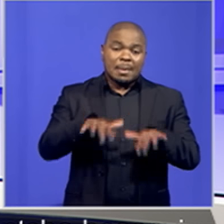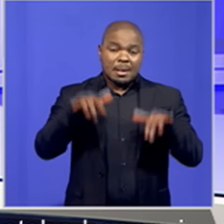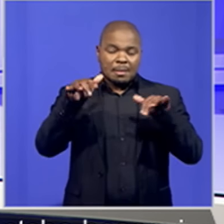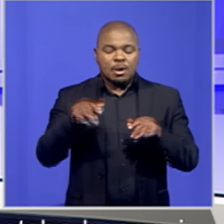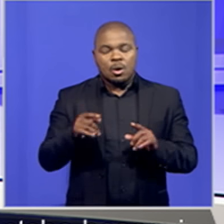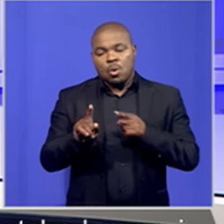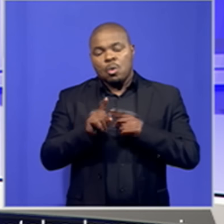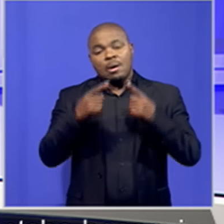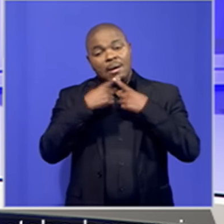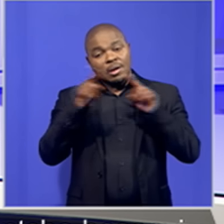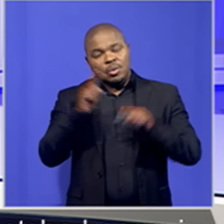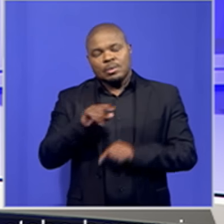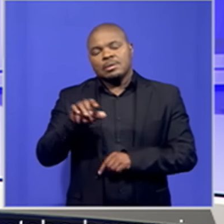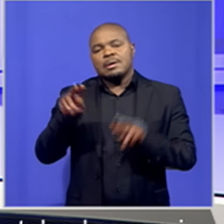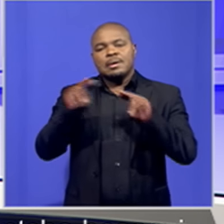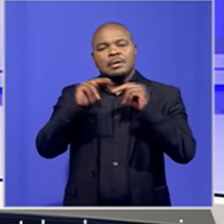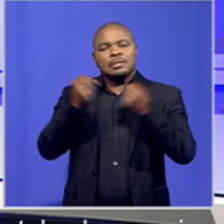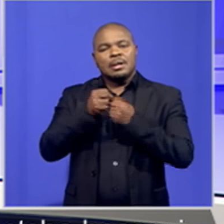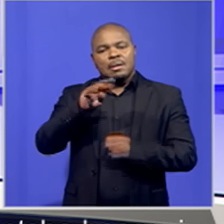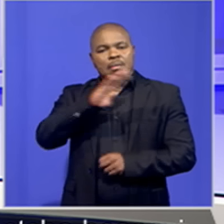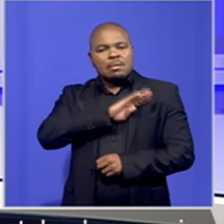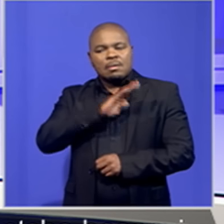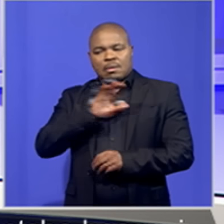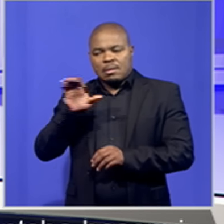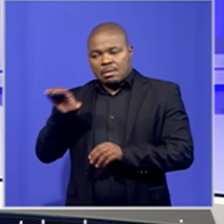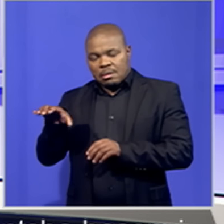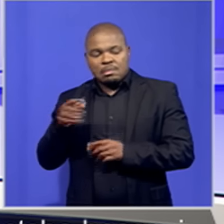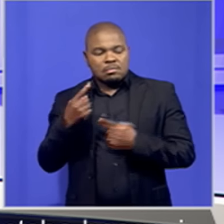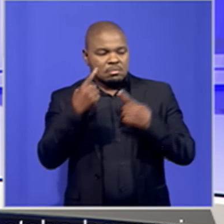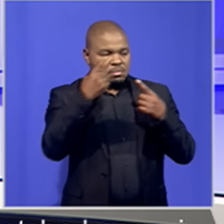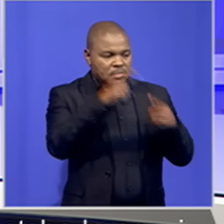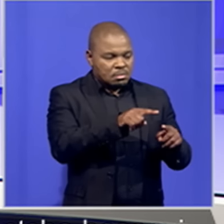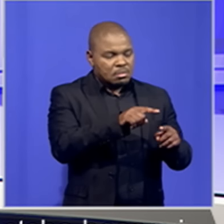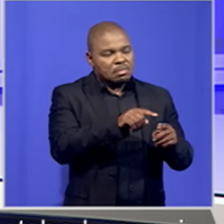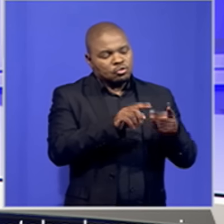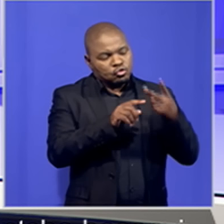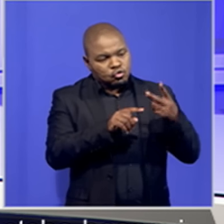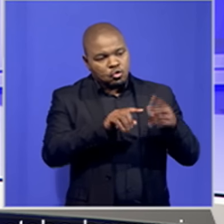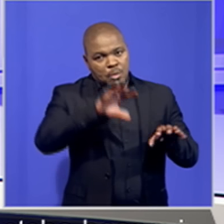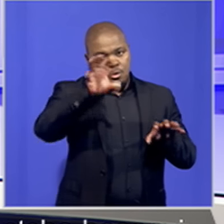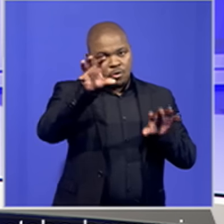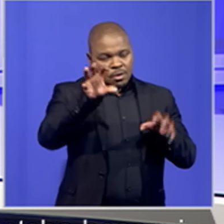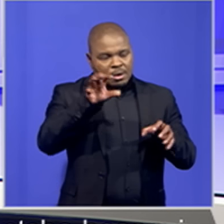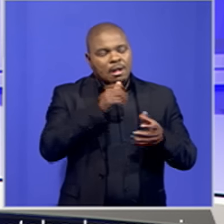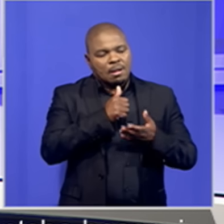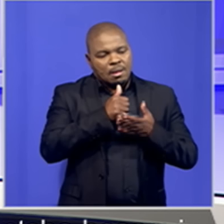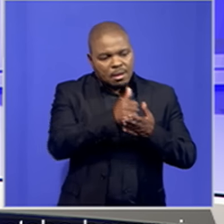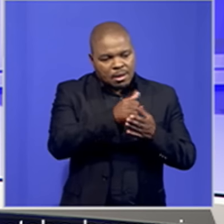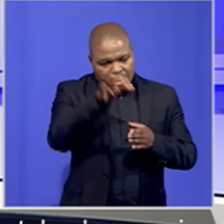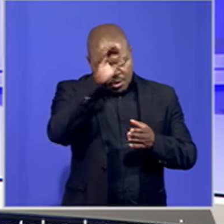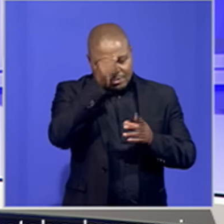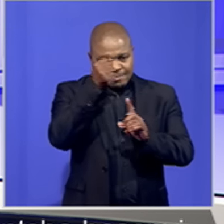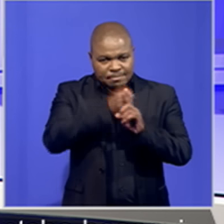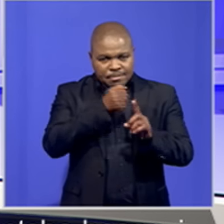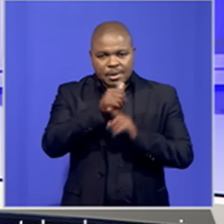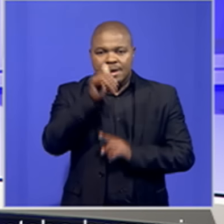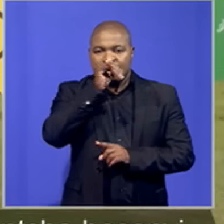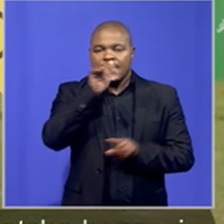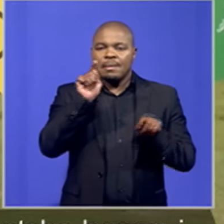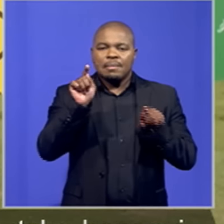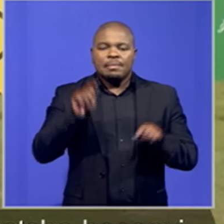itsitse fa sesole sa bosetšhaba sa naga se tla thusana le sepodisi mo diporofenseng di ka nna 2 go lwantshana le bosenyi.